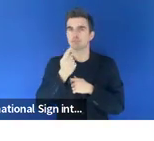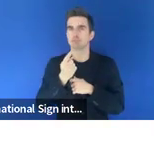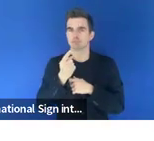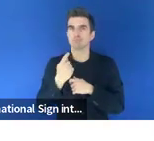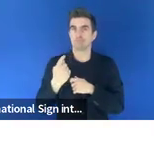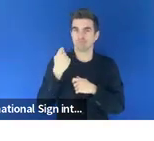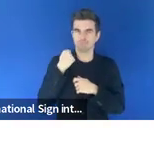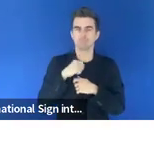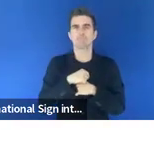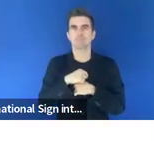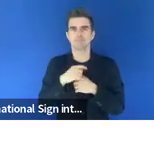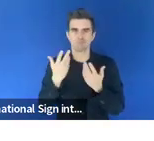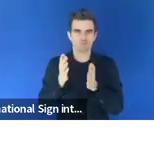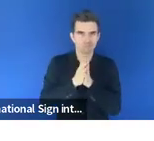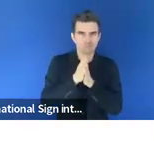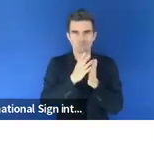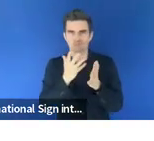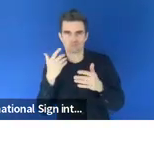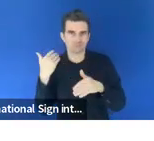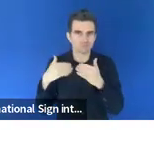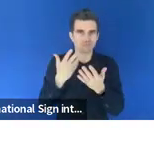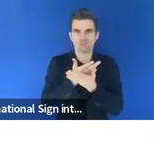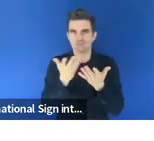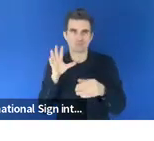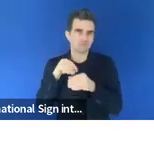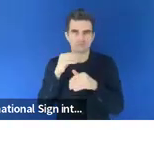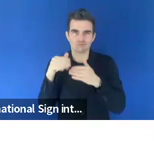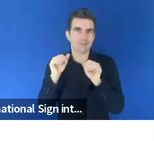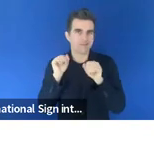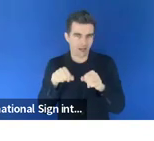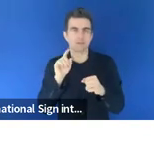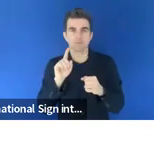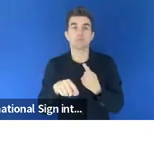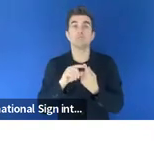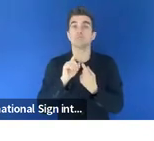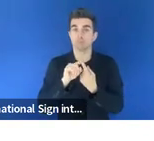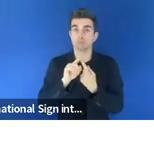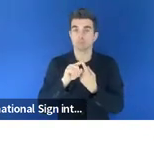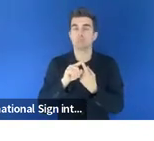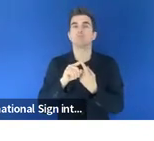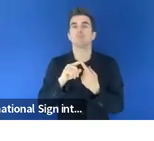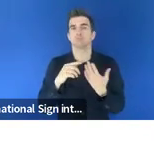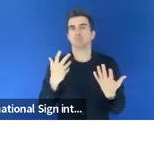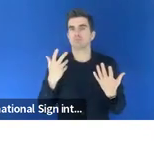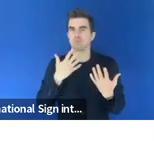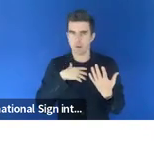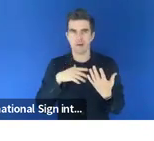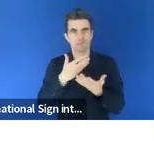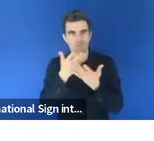call for nominations for the Zero Project innovative topics on inclusive employment and